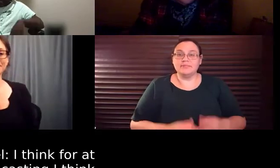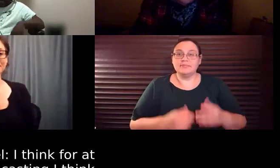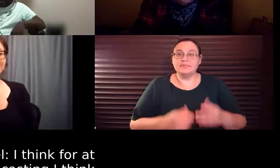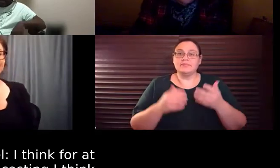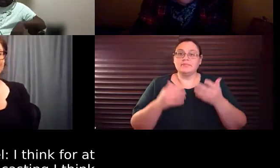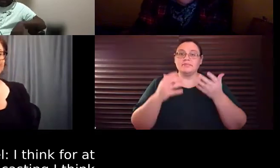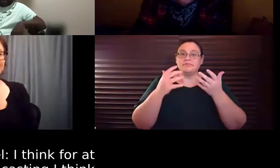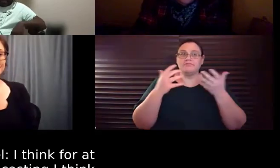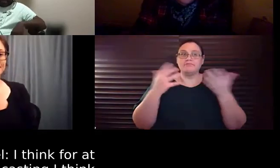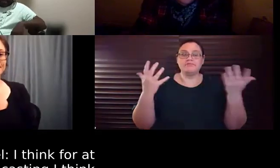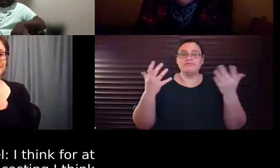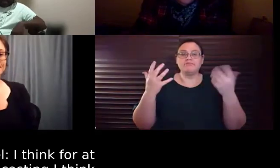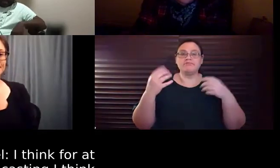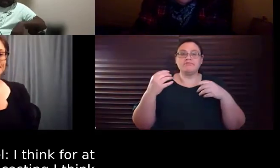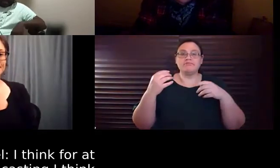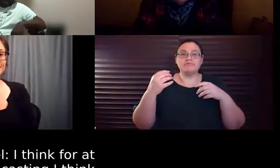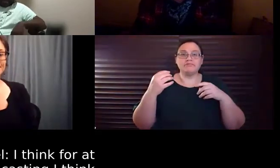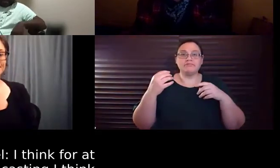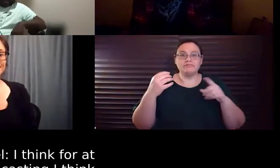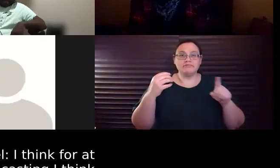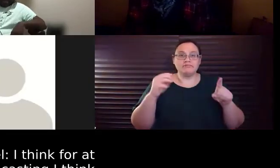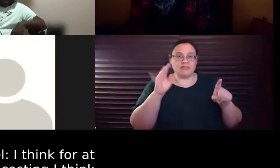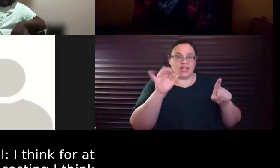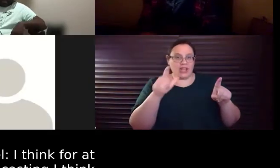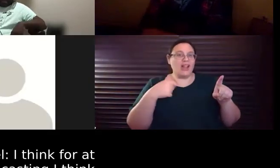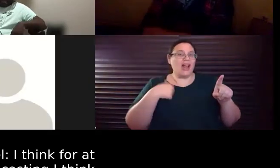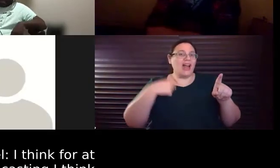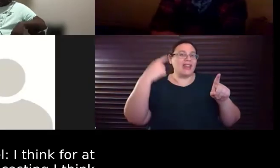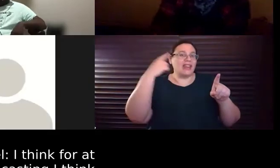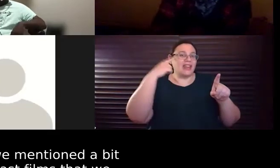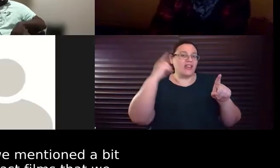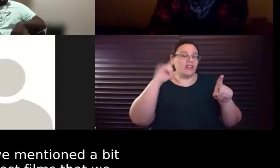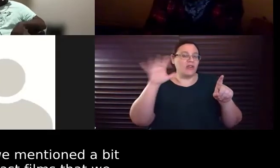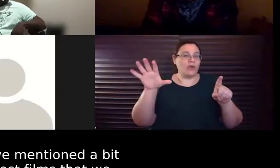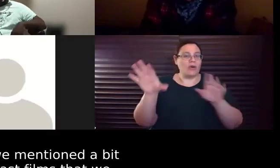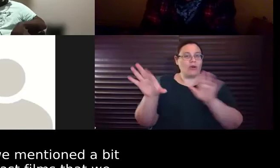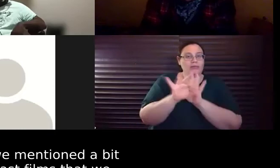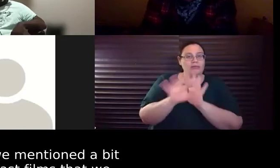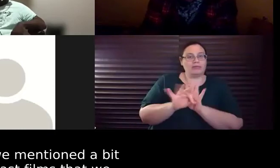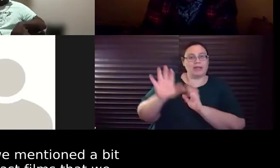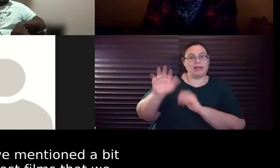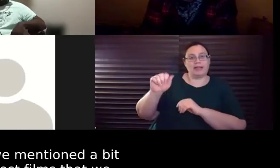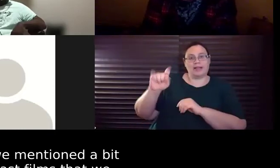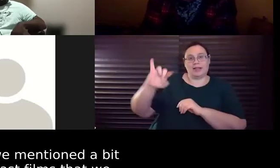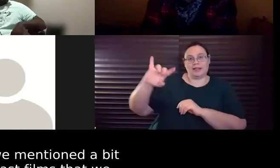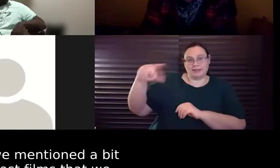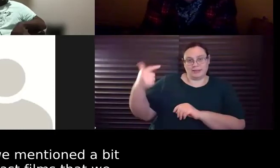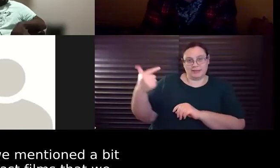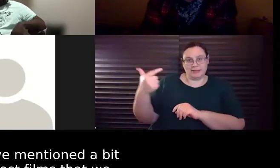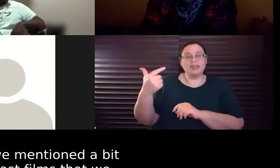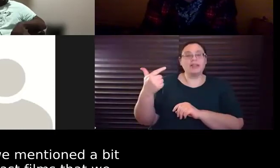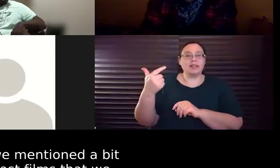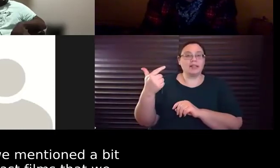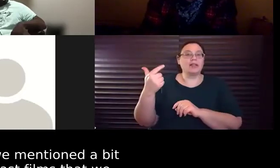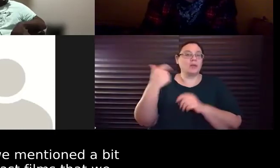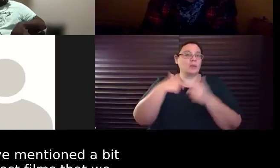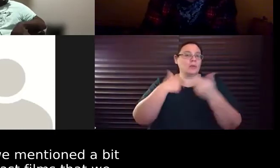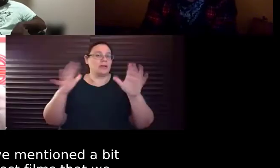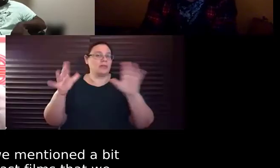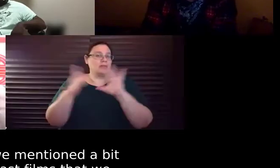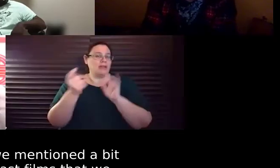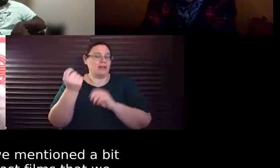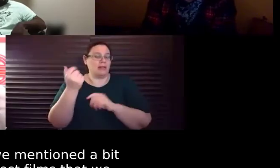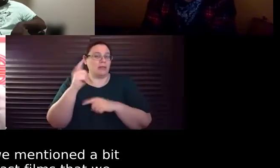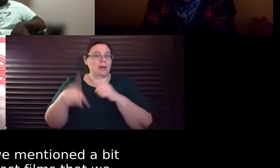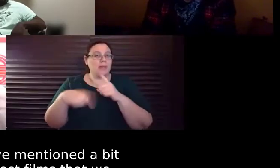Well, I think for the at least for the casting, I think that we'd mentioned a bit about